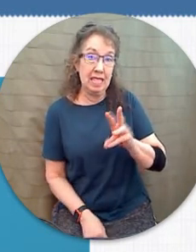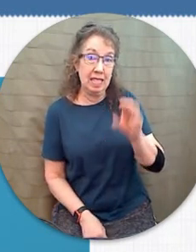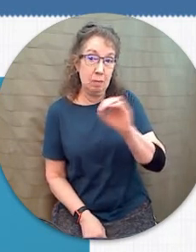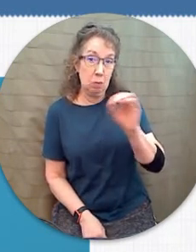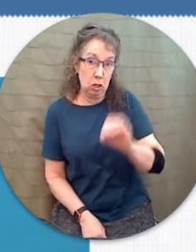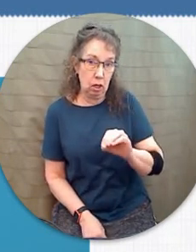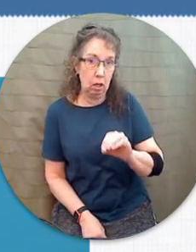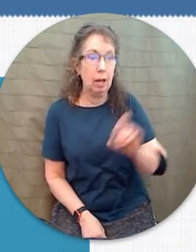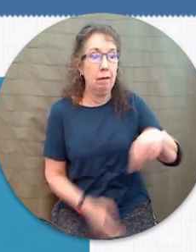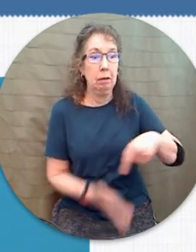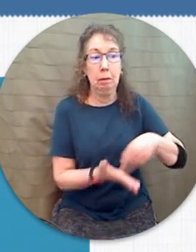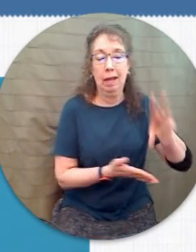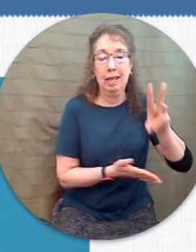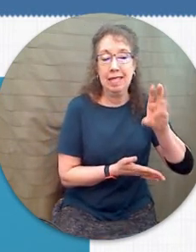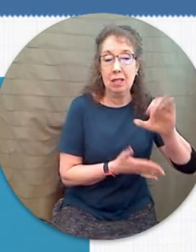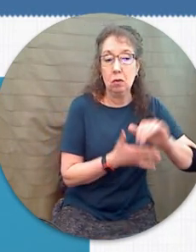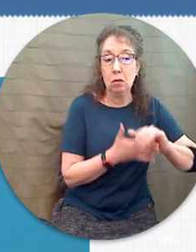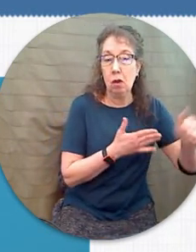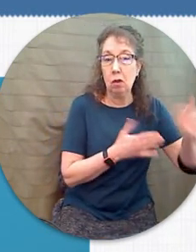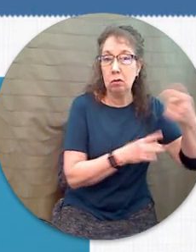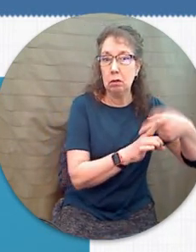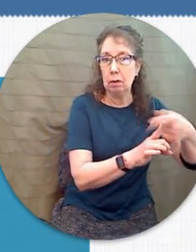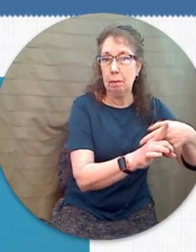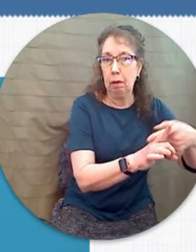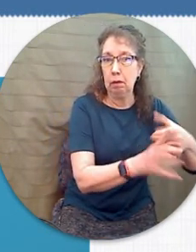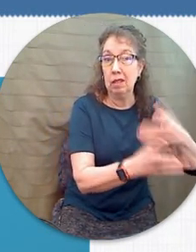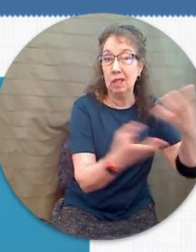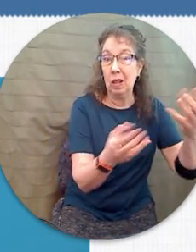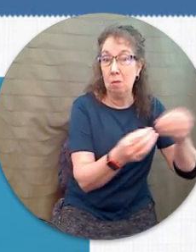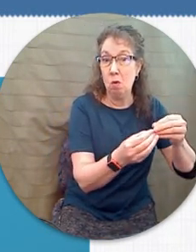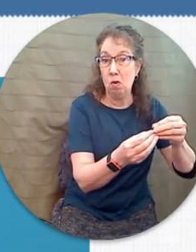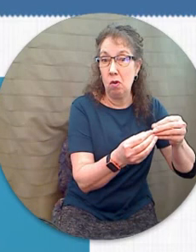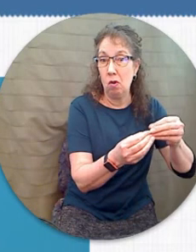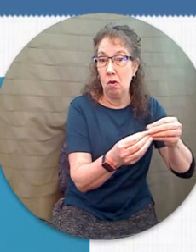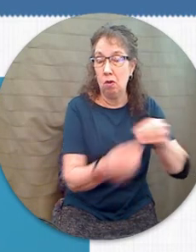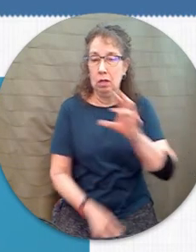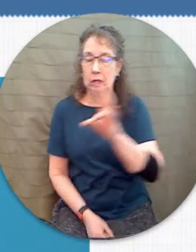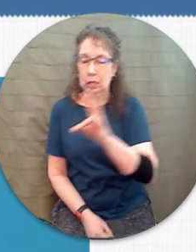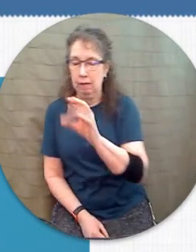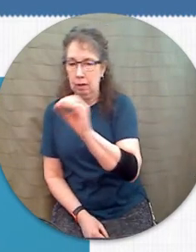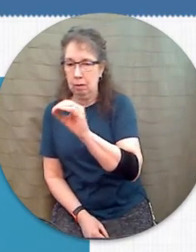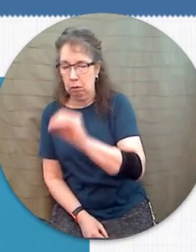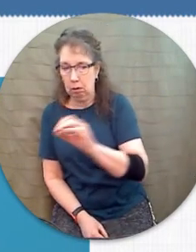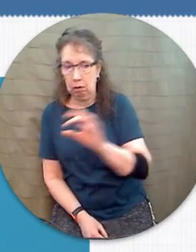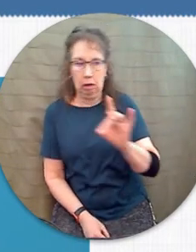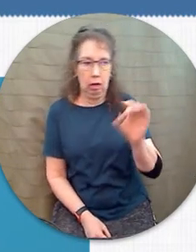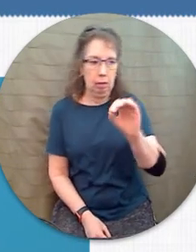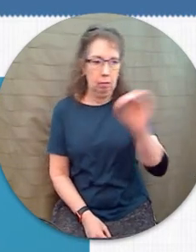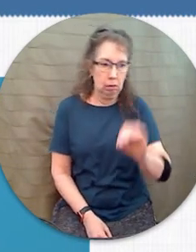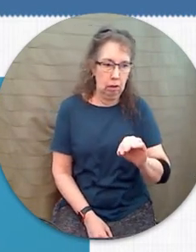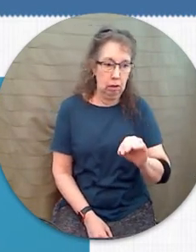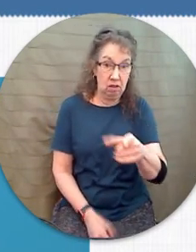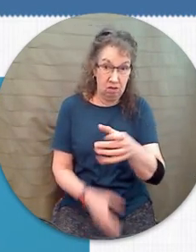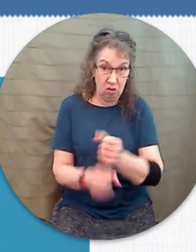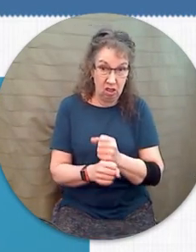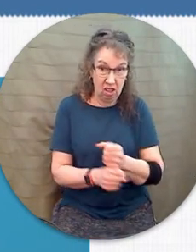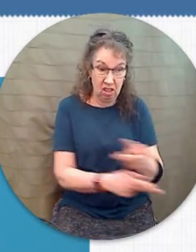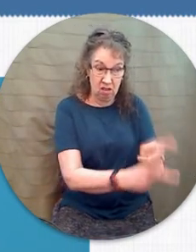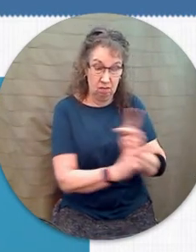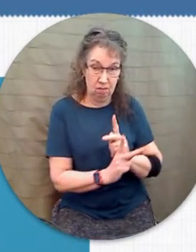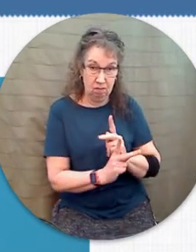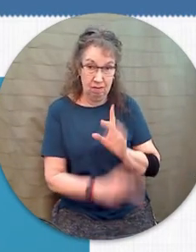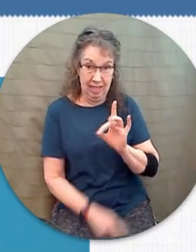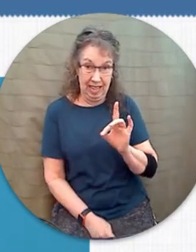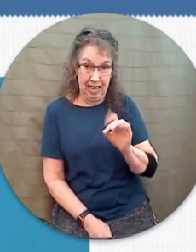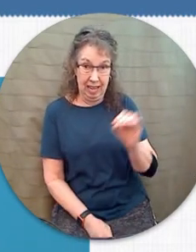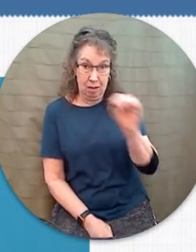per month. That's a huge difference. And then 7%, and then 8%. If you get a mortgage at 8%, you